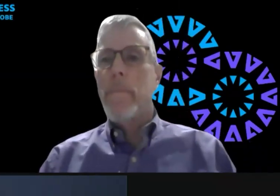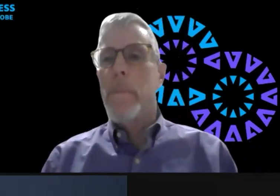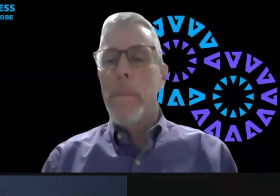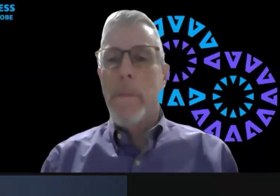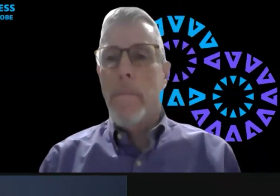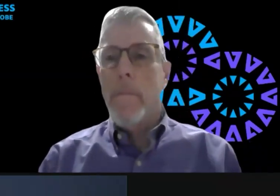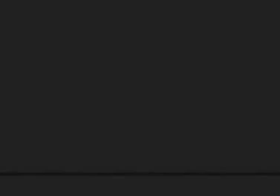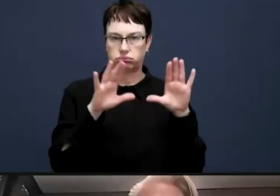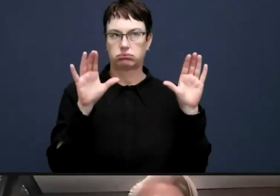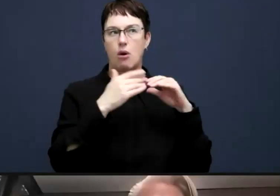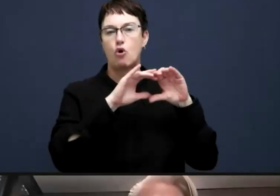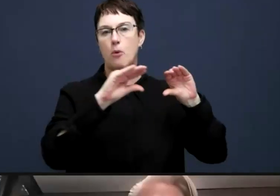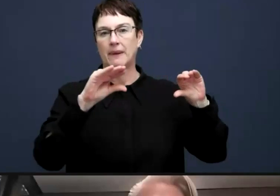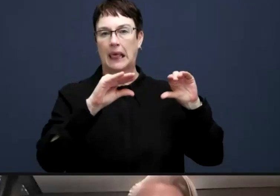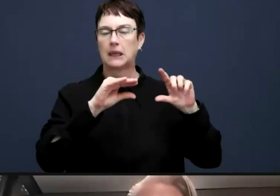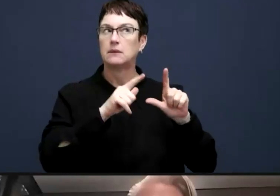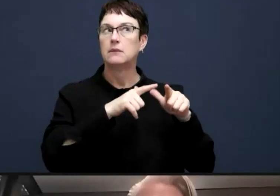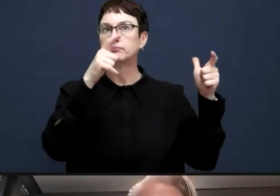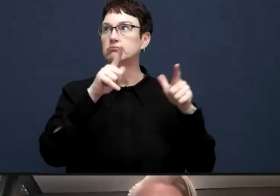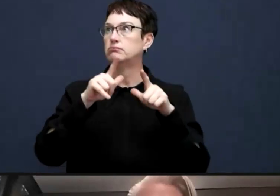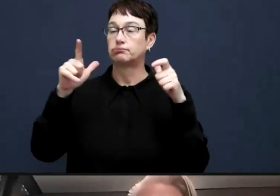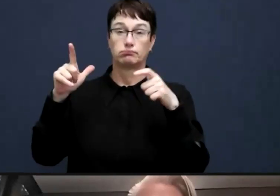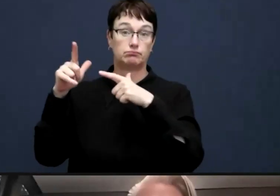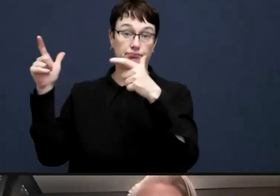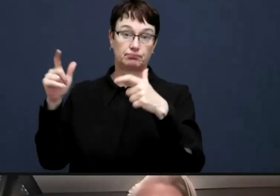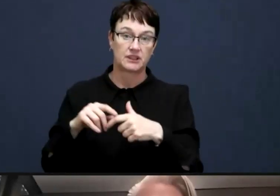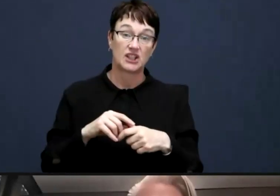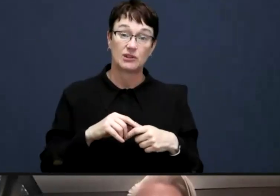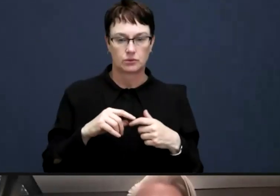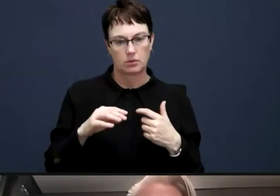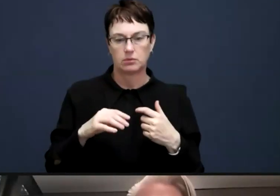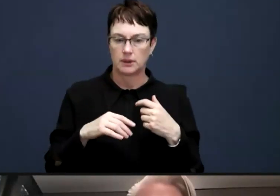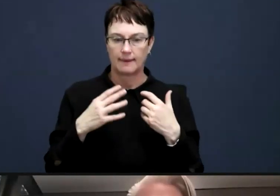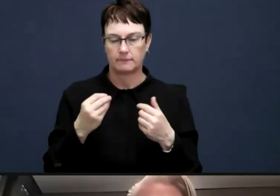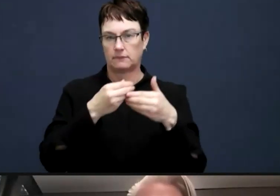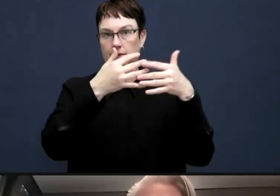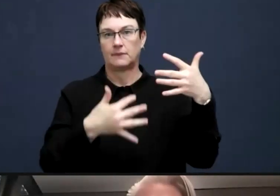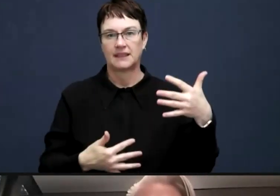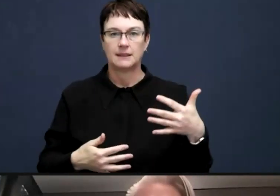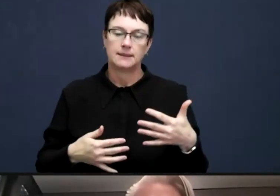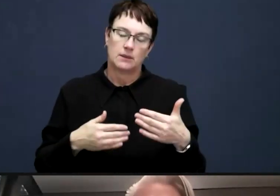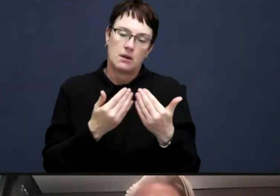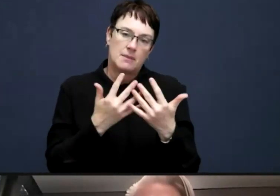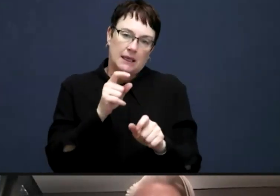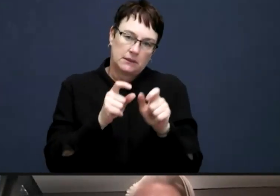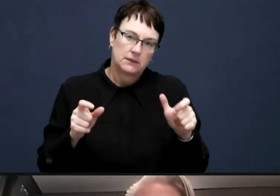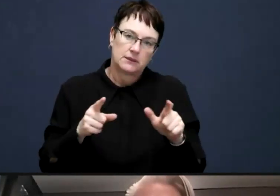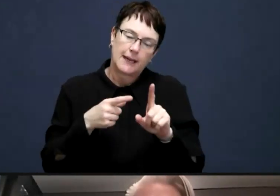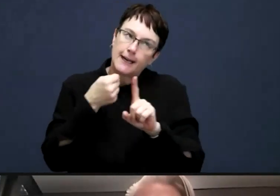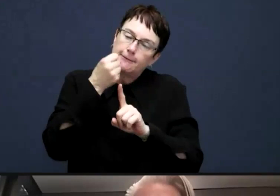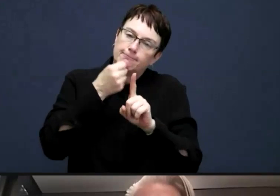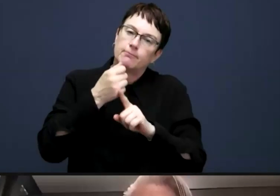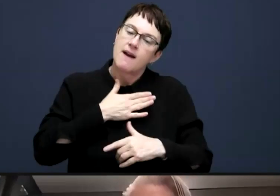world's documents, and including one of the courageous fighters for accessible documents here with me. So we